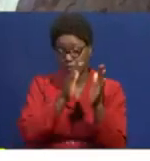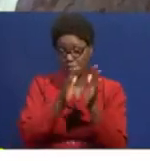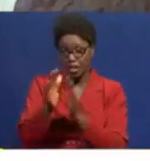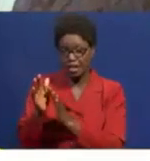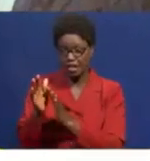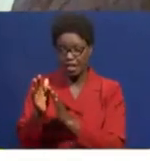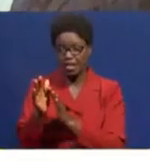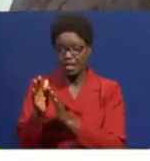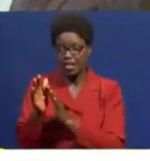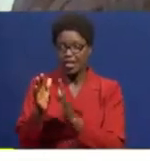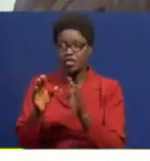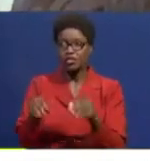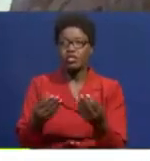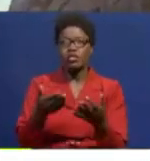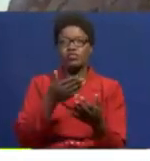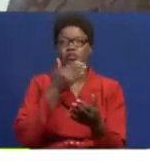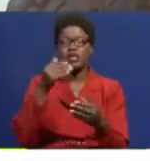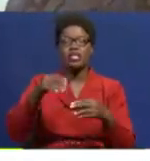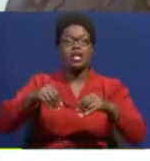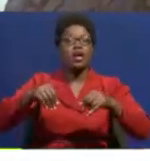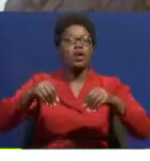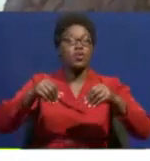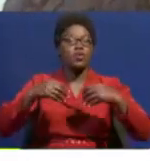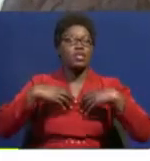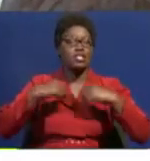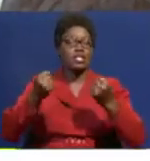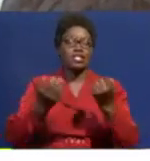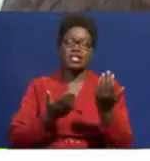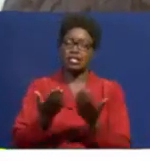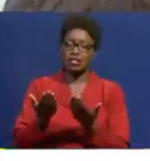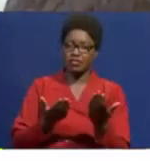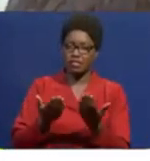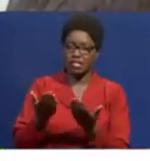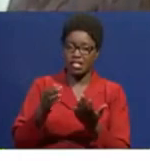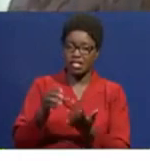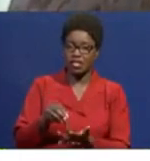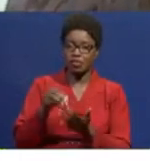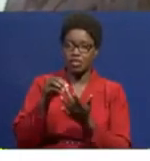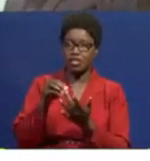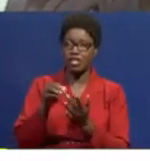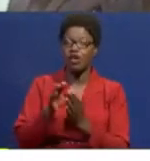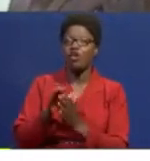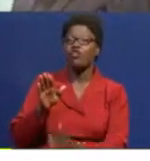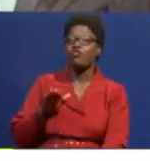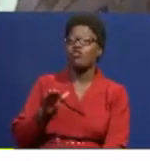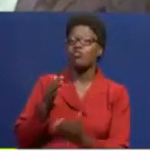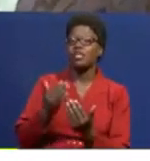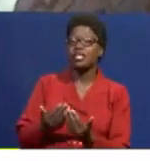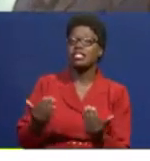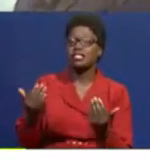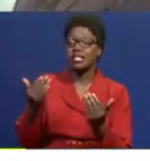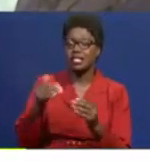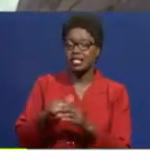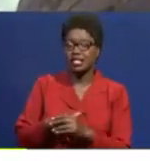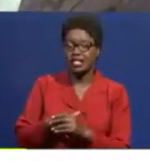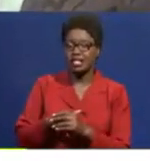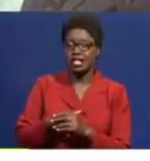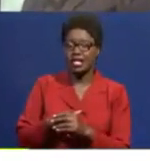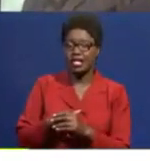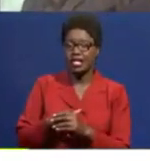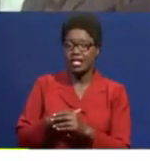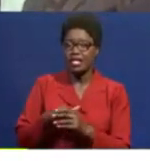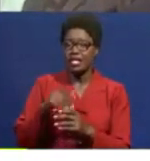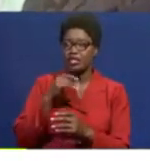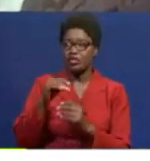to deliver better quality health services, especially for women and child in this case. So